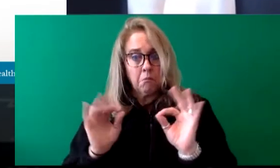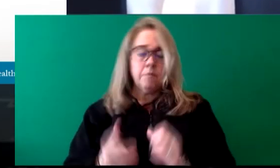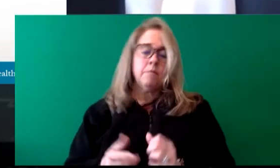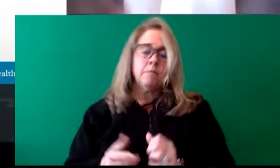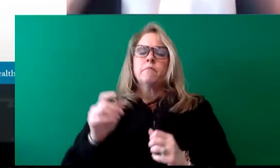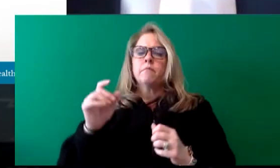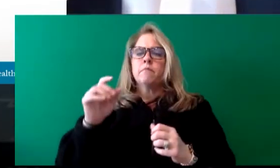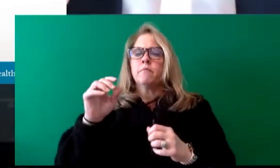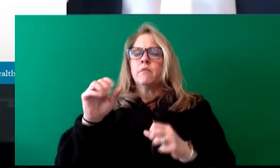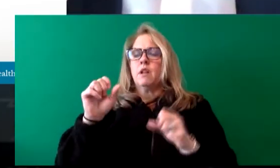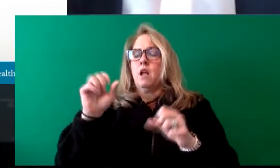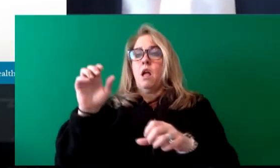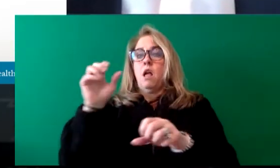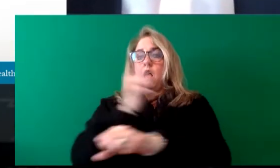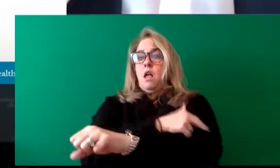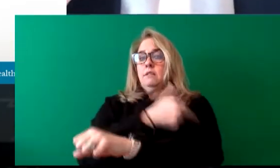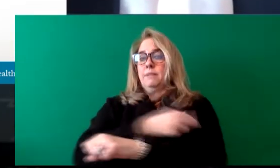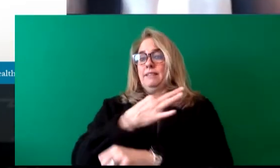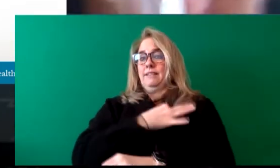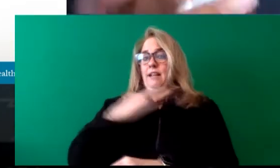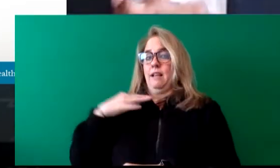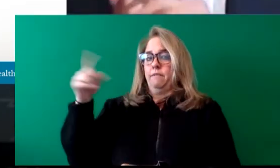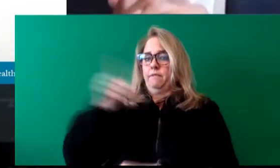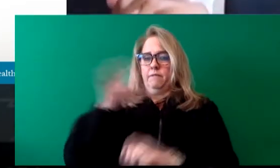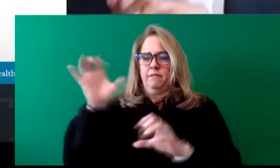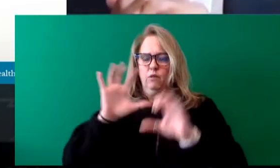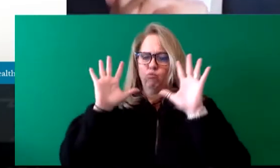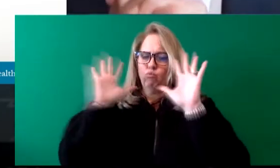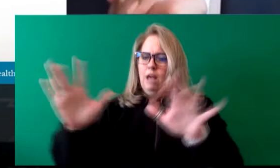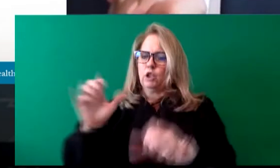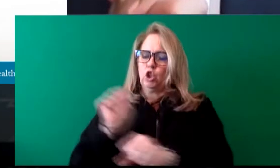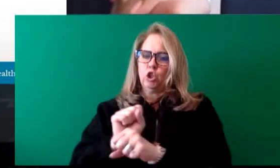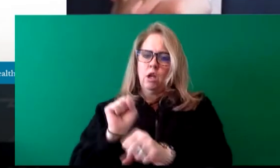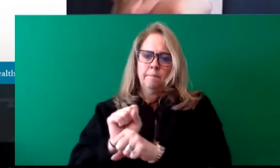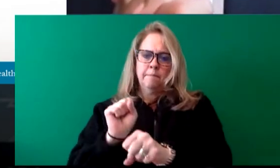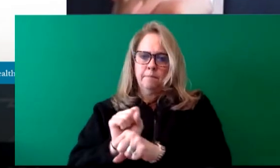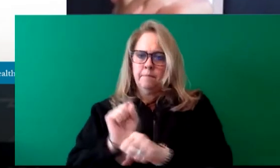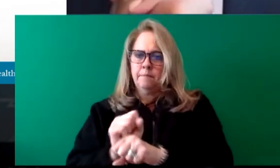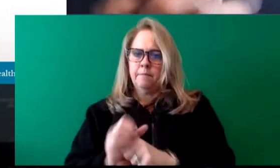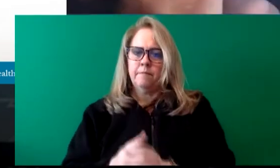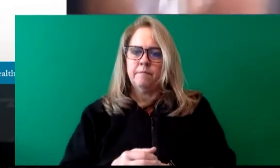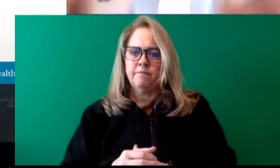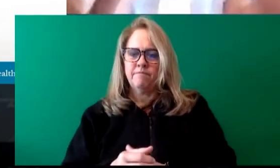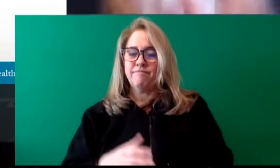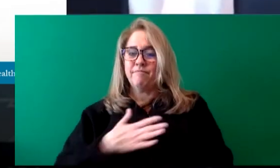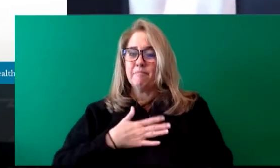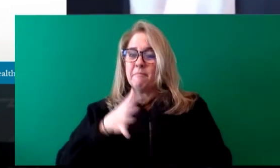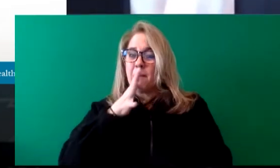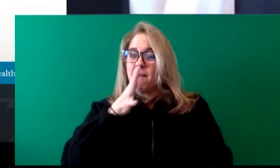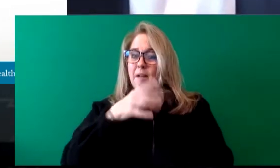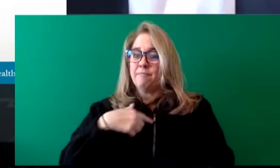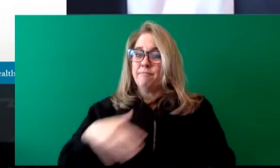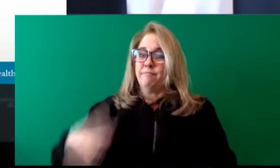see improvements in treatment options in the future. And of course, as Mom always told me, you have to wash your hands.